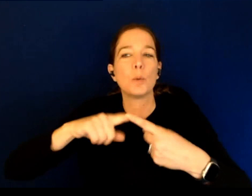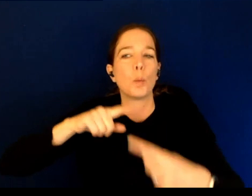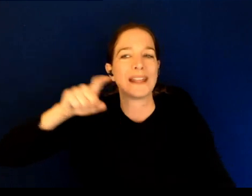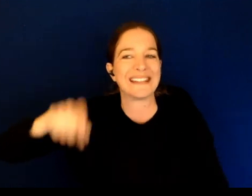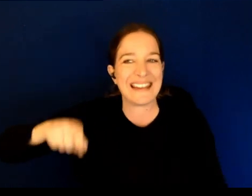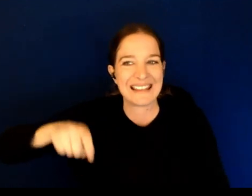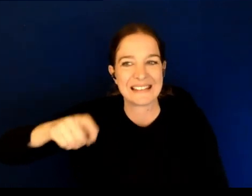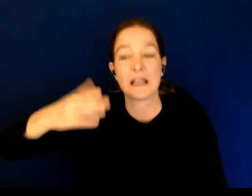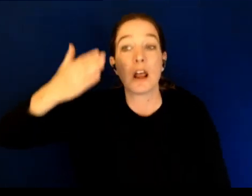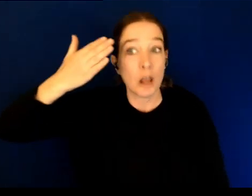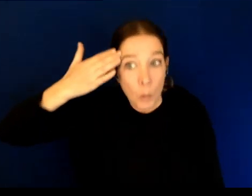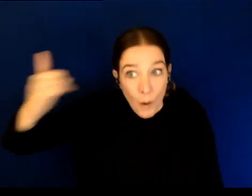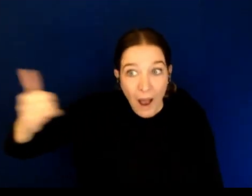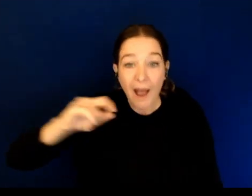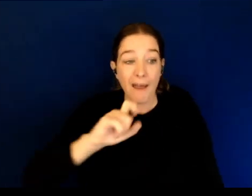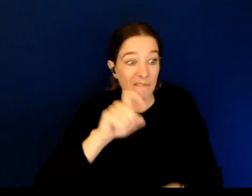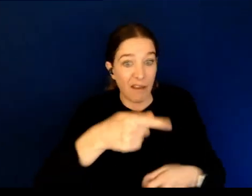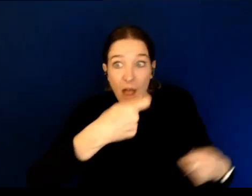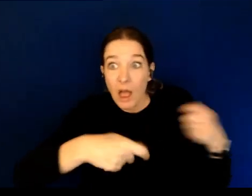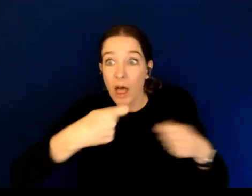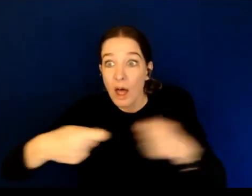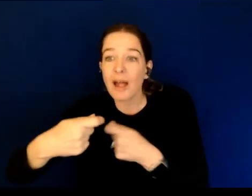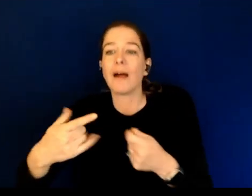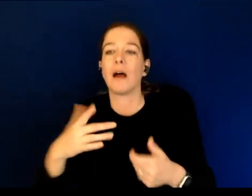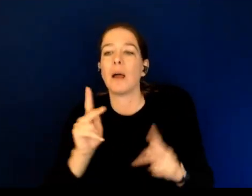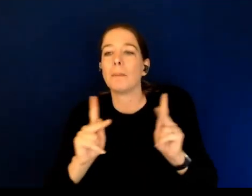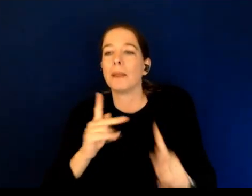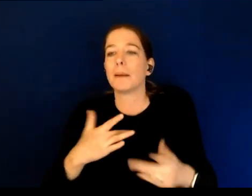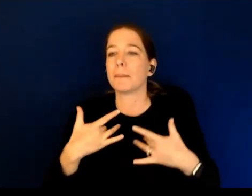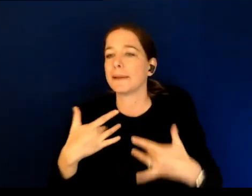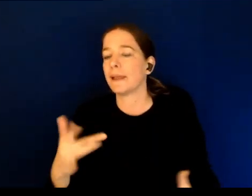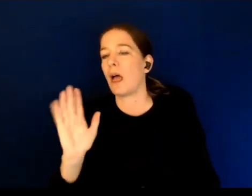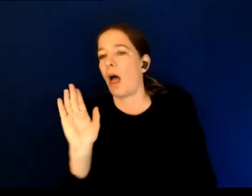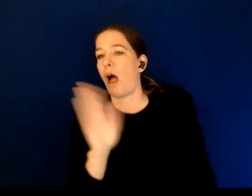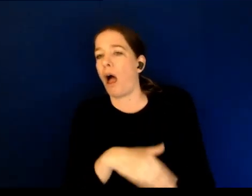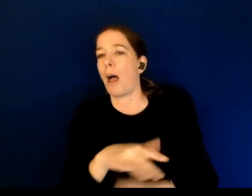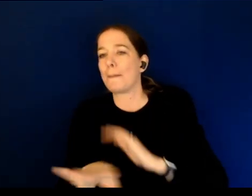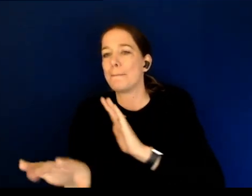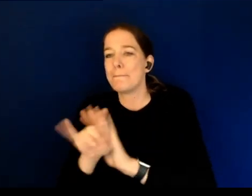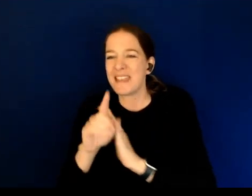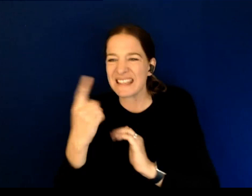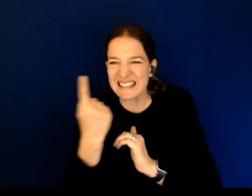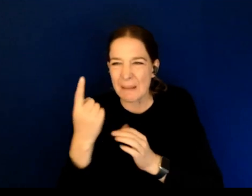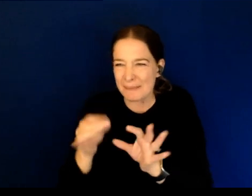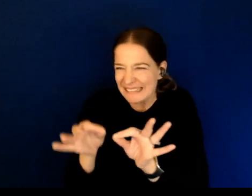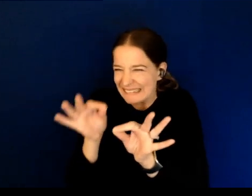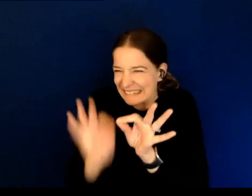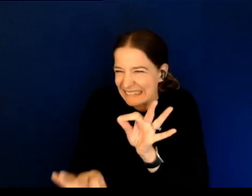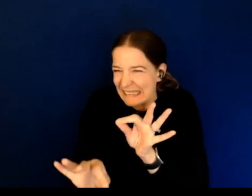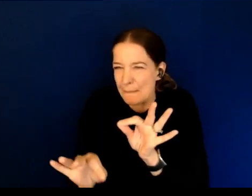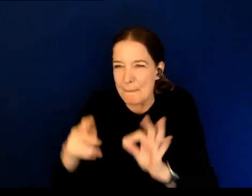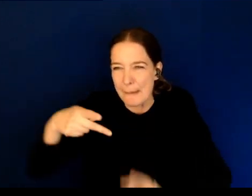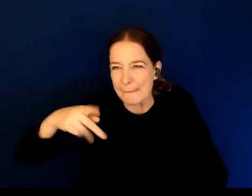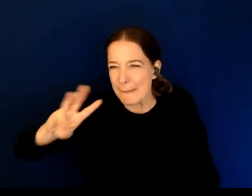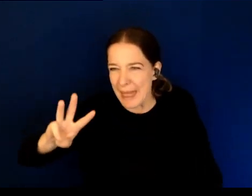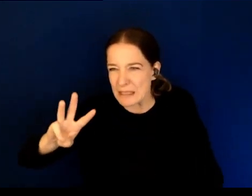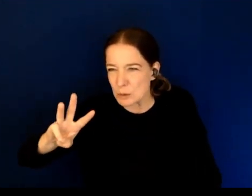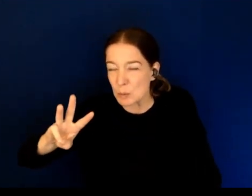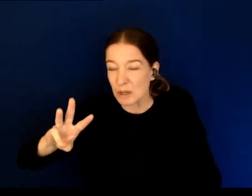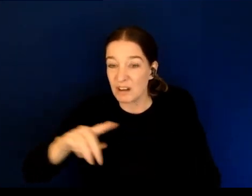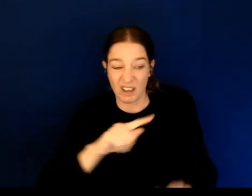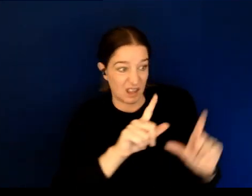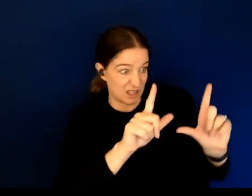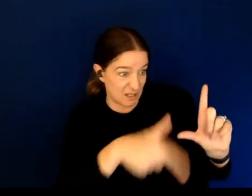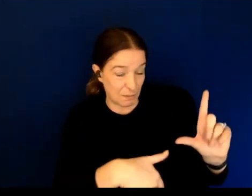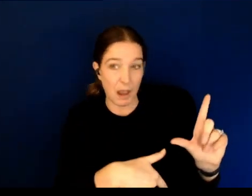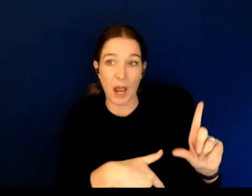users tend to choose weaker passwords when they know they will have to change them in the near future. When